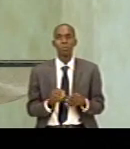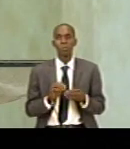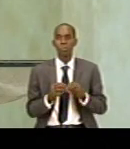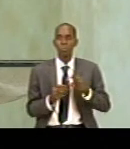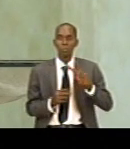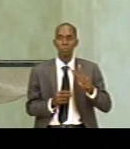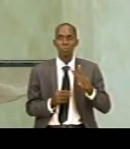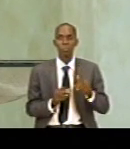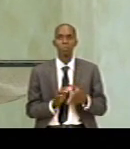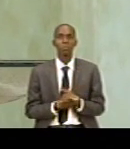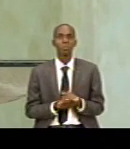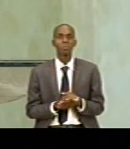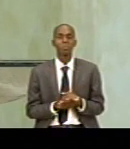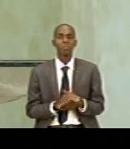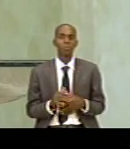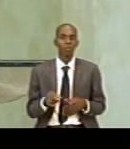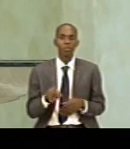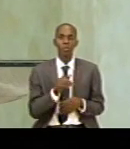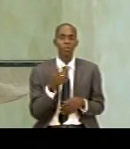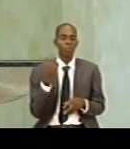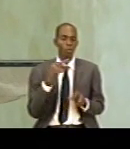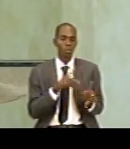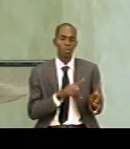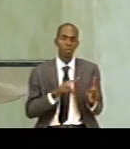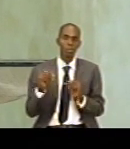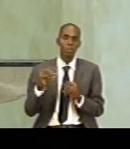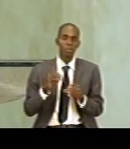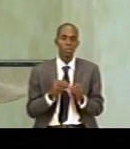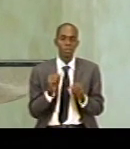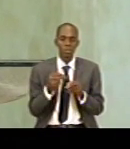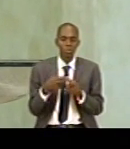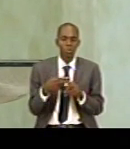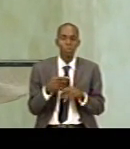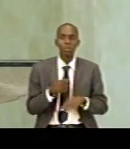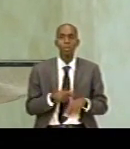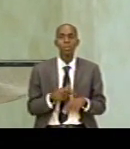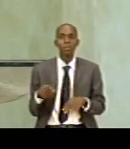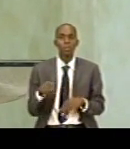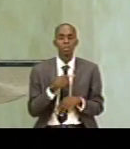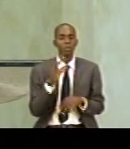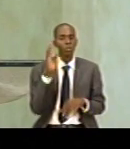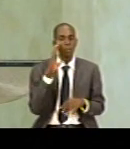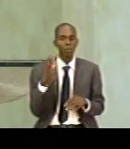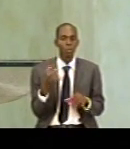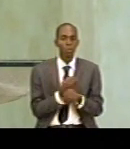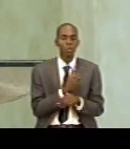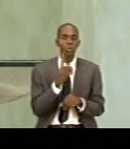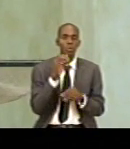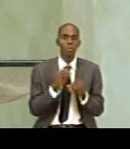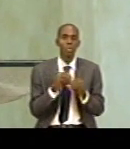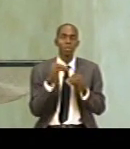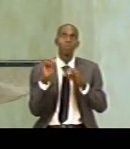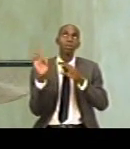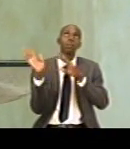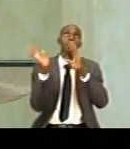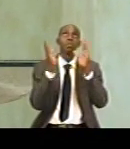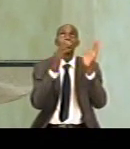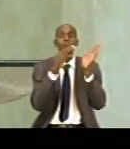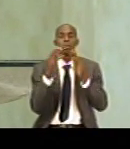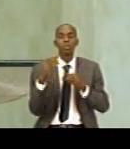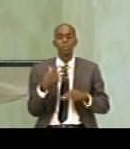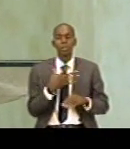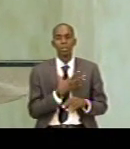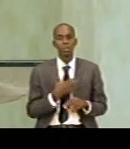two, they were translated in a moment of time. They were caught up in the air. And we see